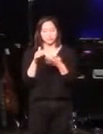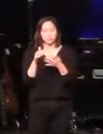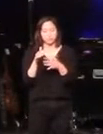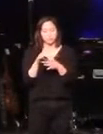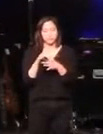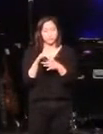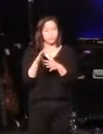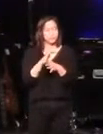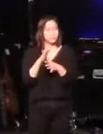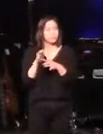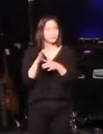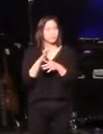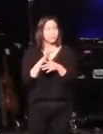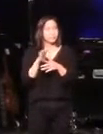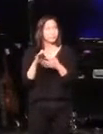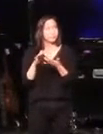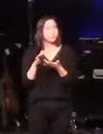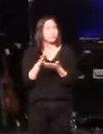my dad's a truck driver.